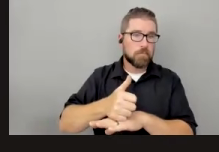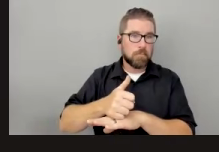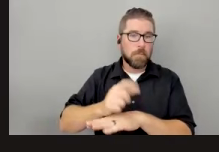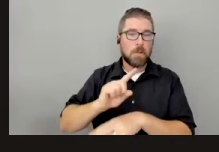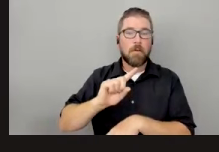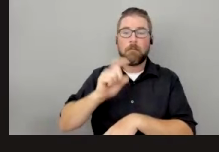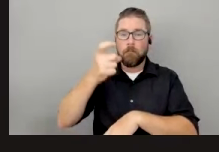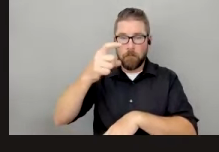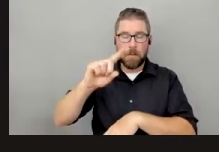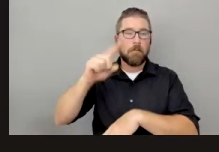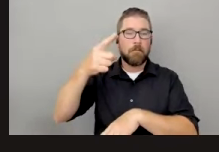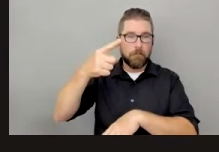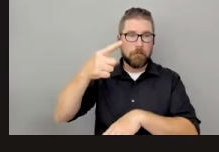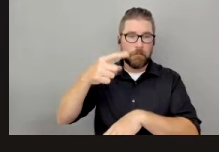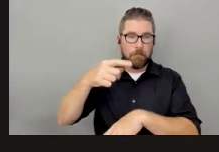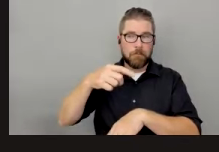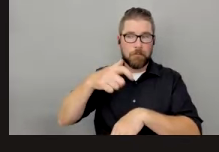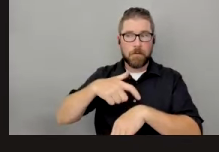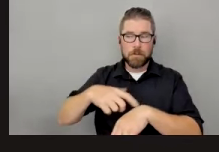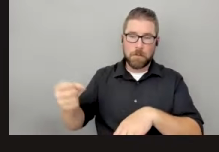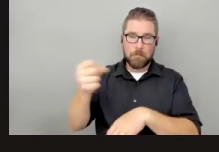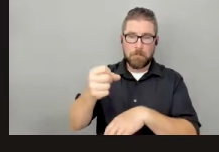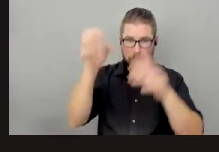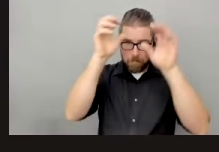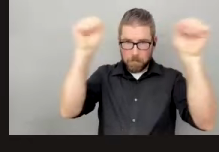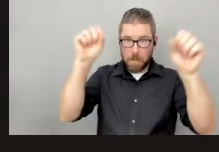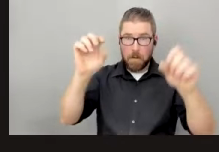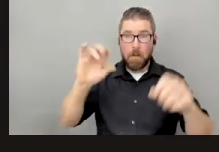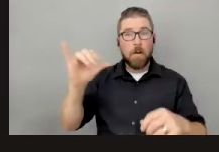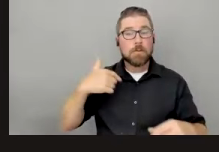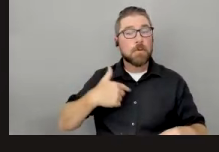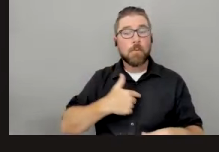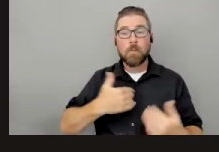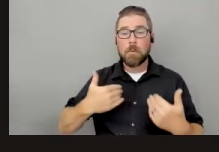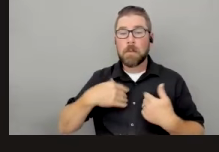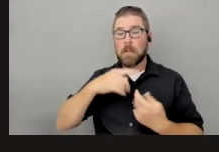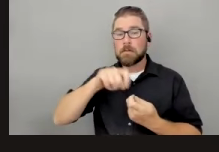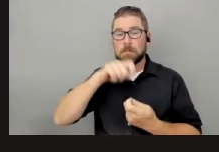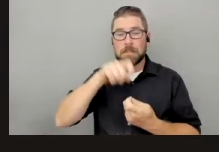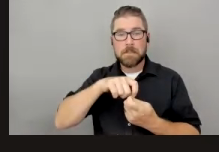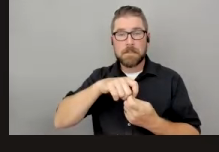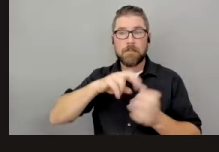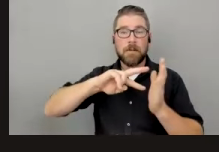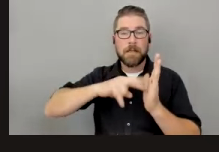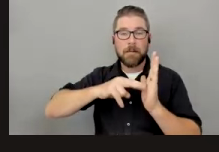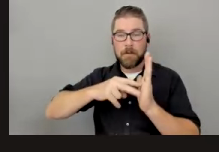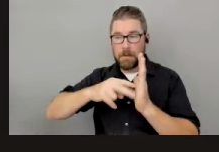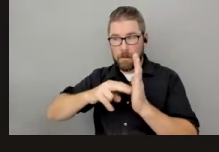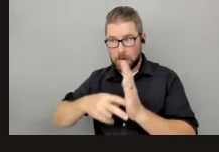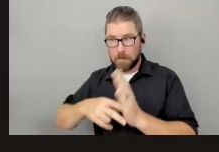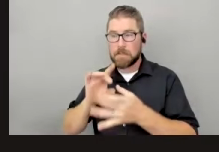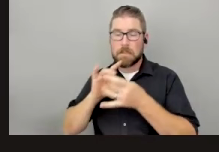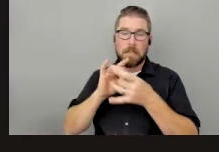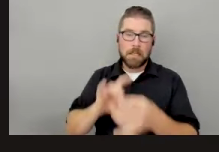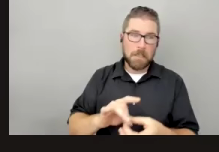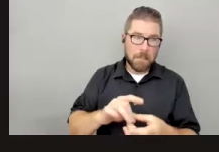Within those regulations, we have very specific definitions in regards to each of the areas within Title